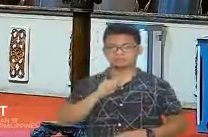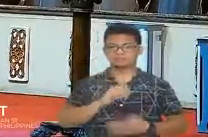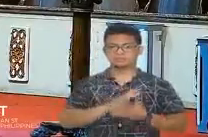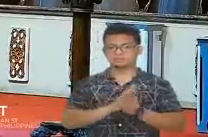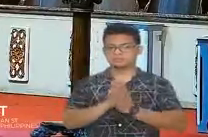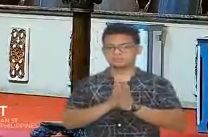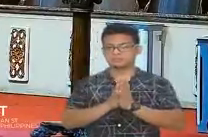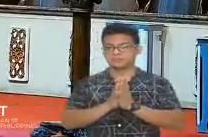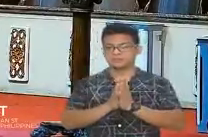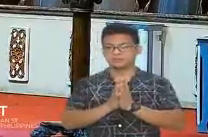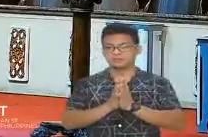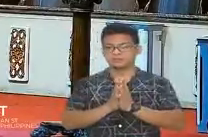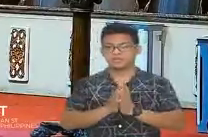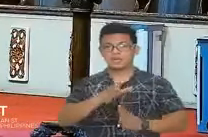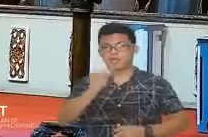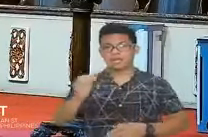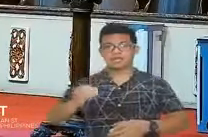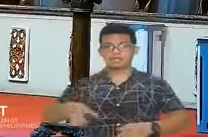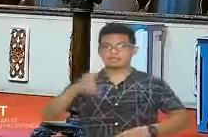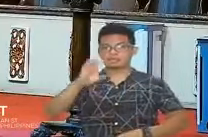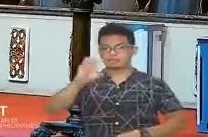a fence-sitter.